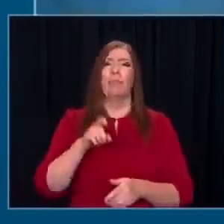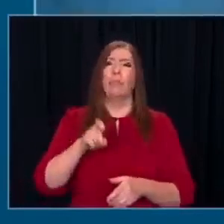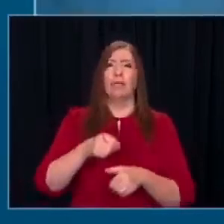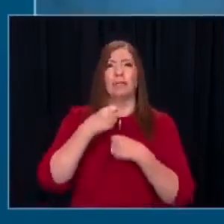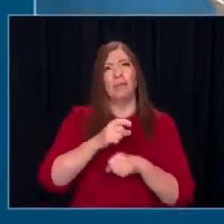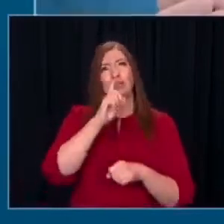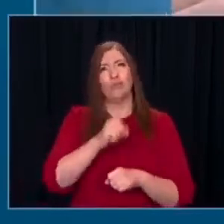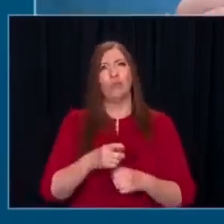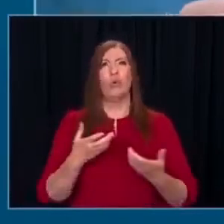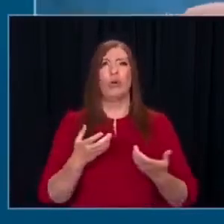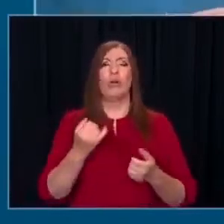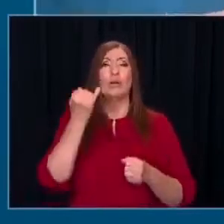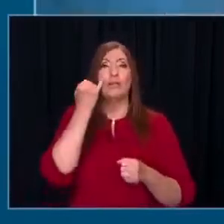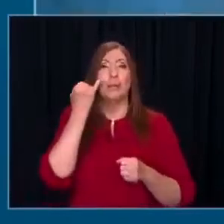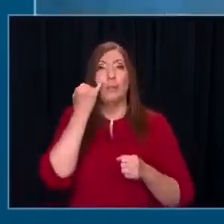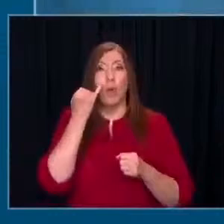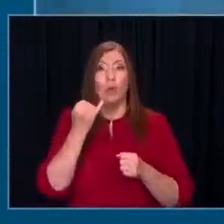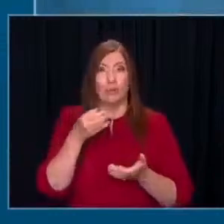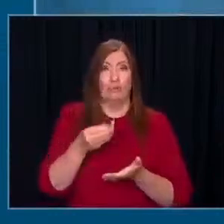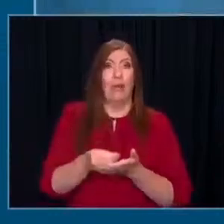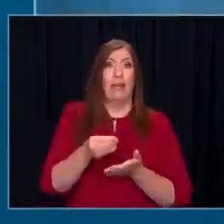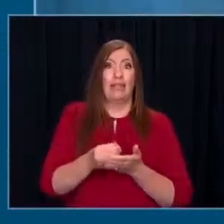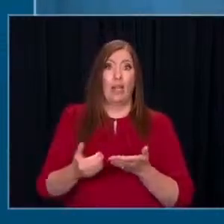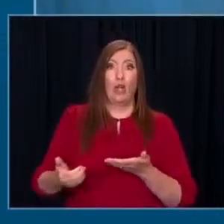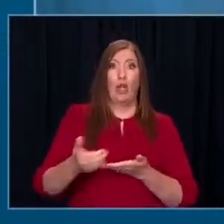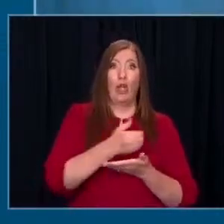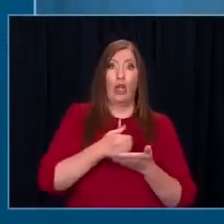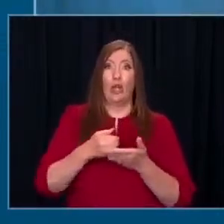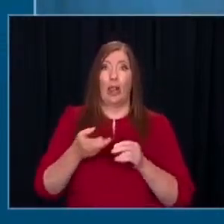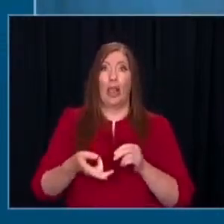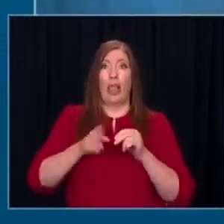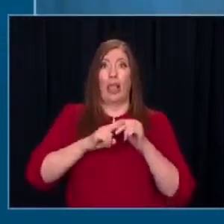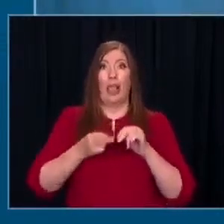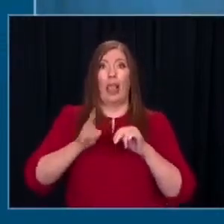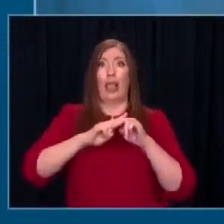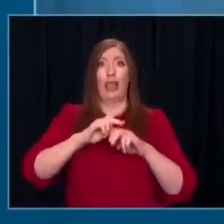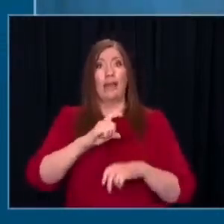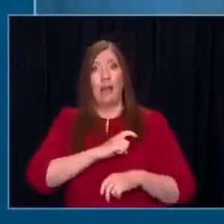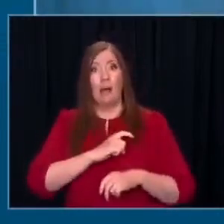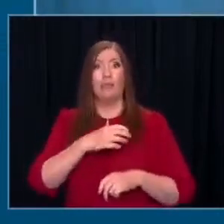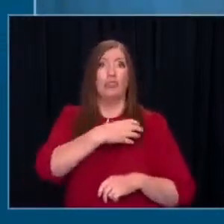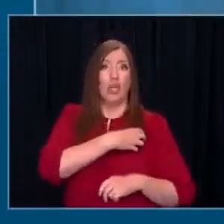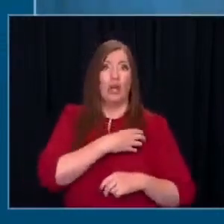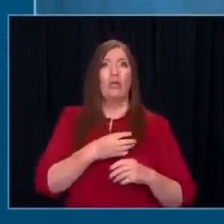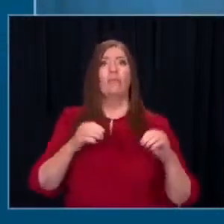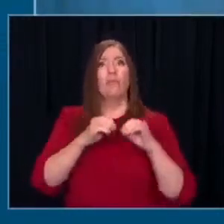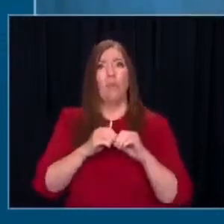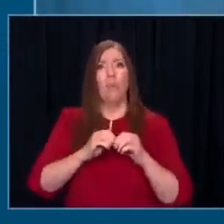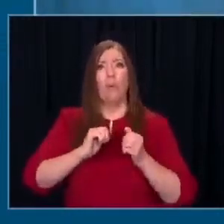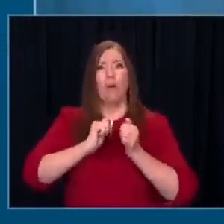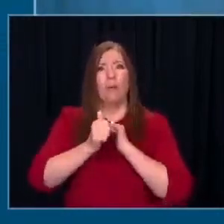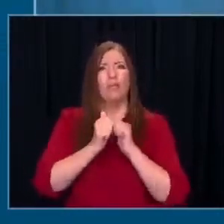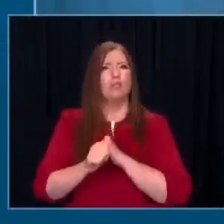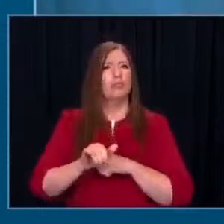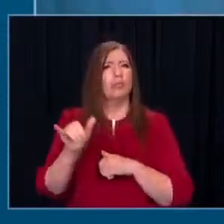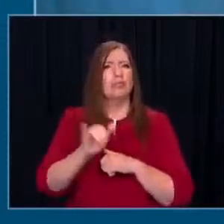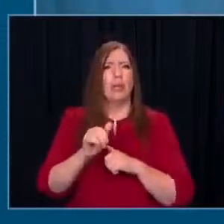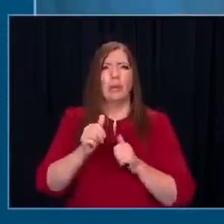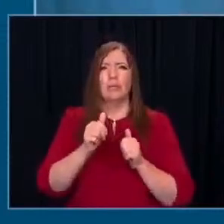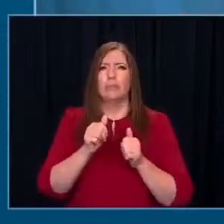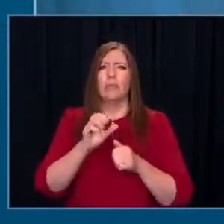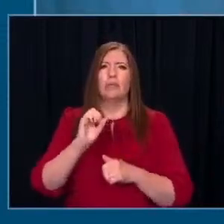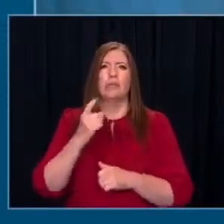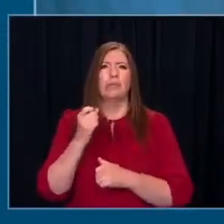sure. So if we raise the salaries of those individuals, then we can have more competition, just like in sports. You have